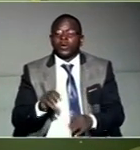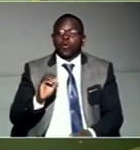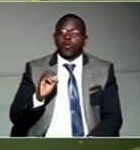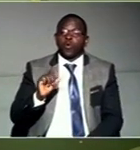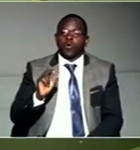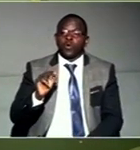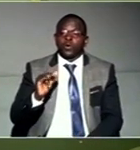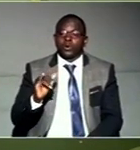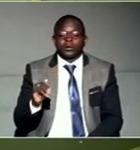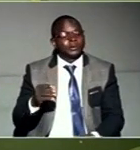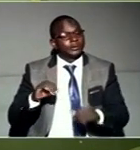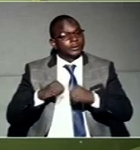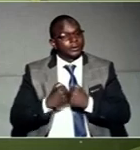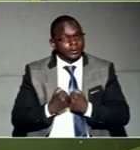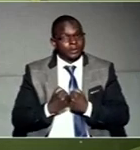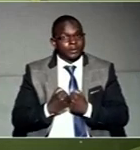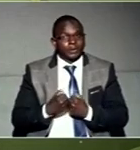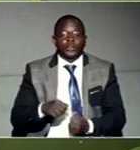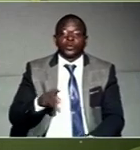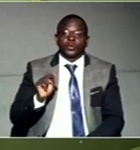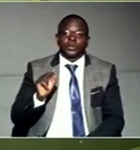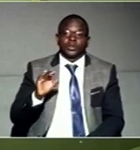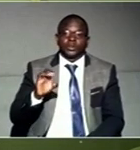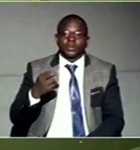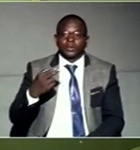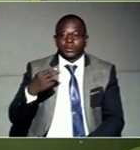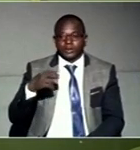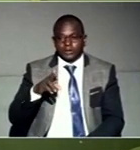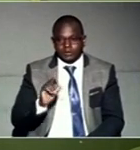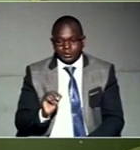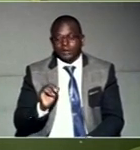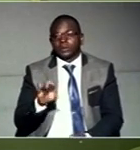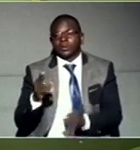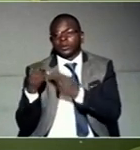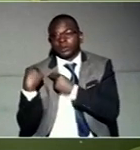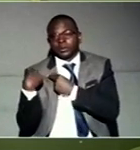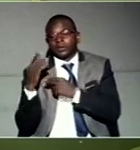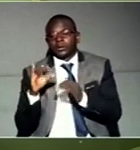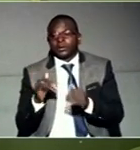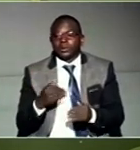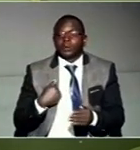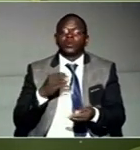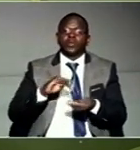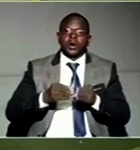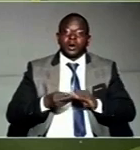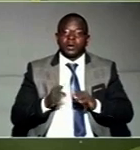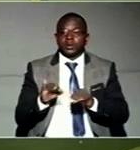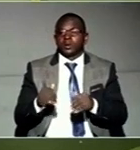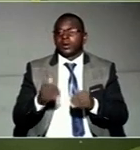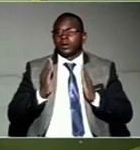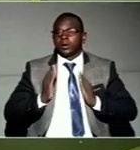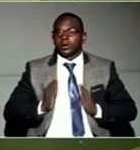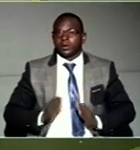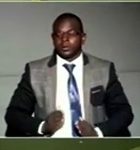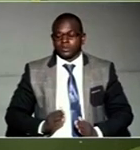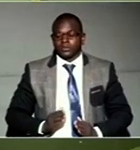challenges the United Nations High Commissioner for Refugees to play its mandated role other than claiming partnership with humanitarian